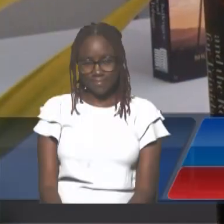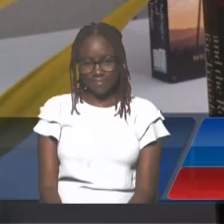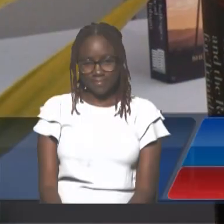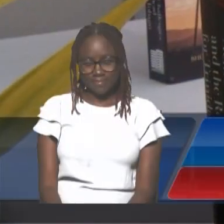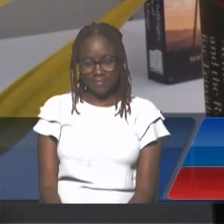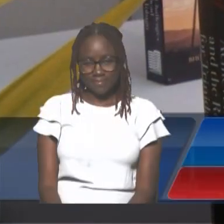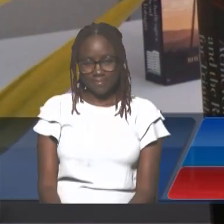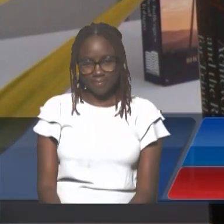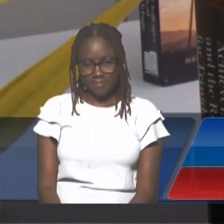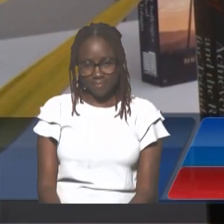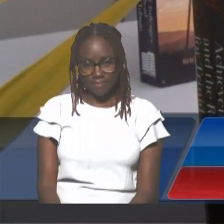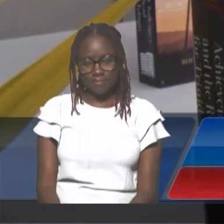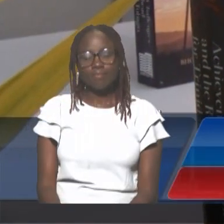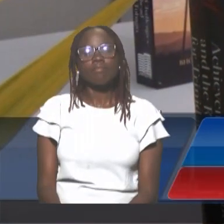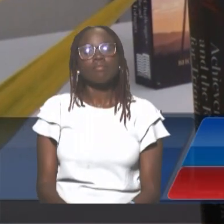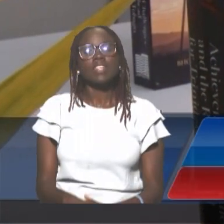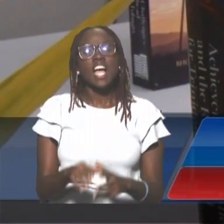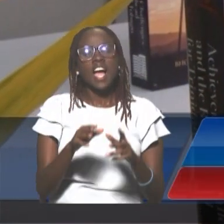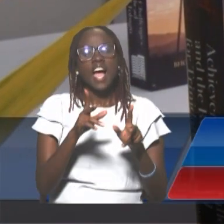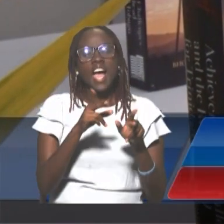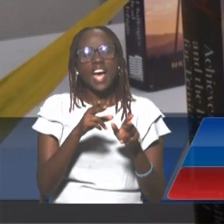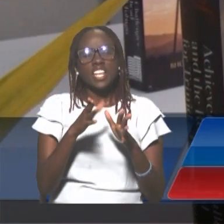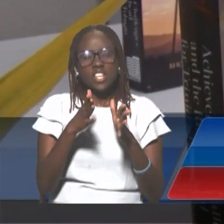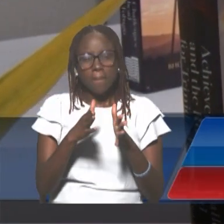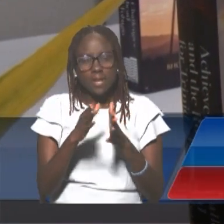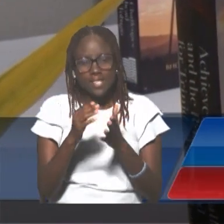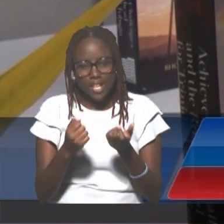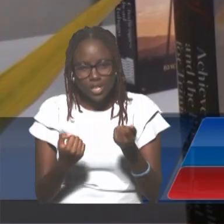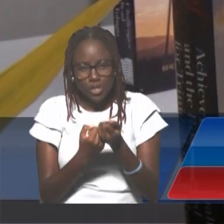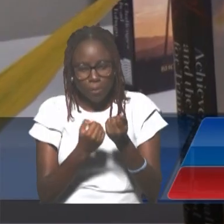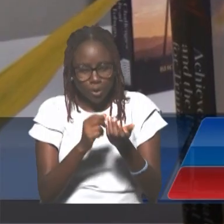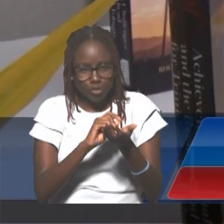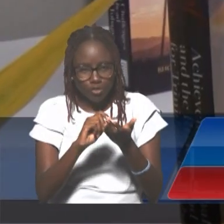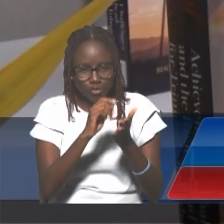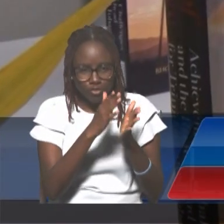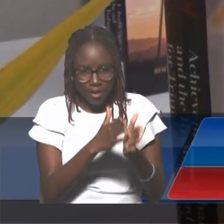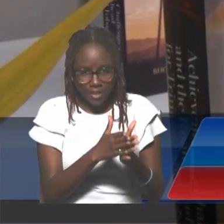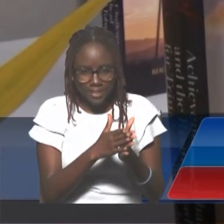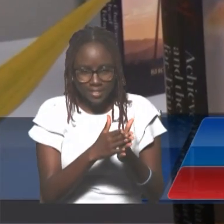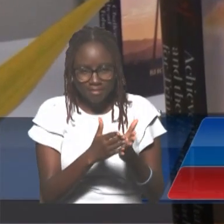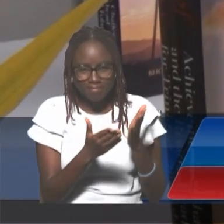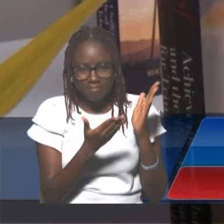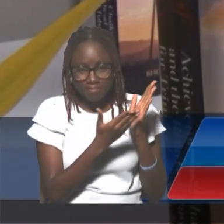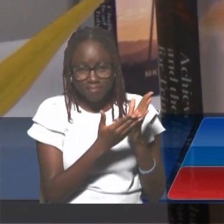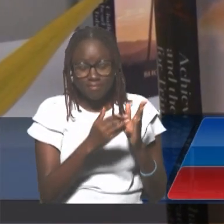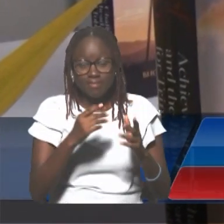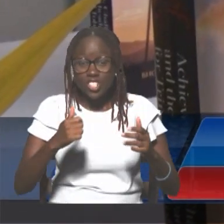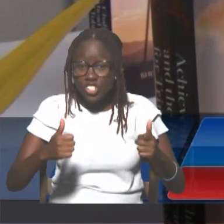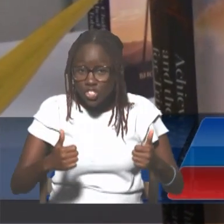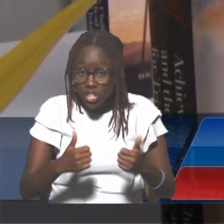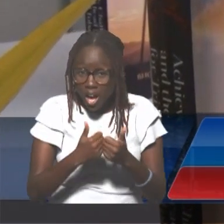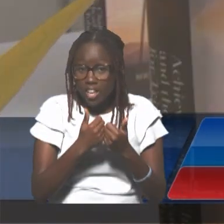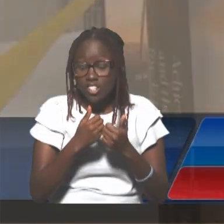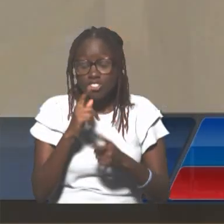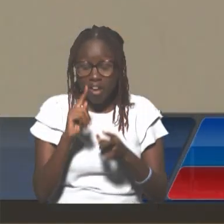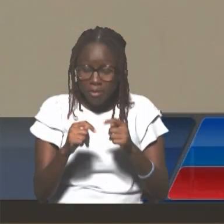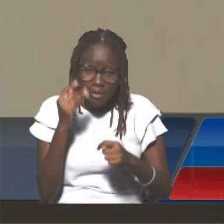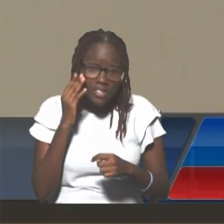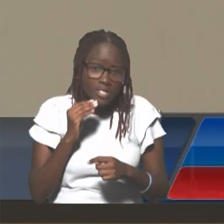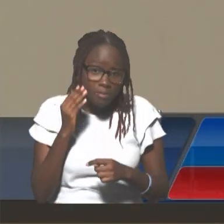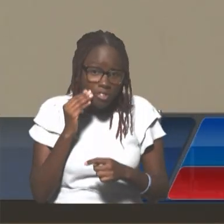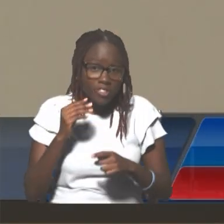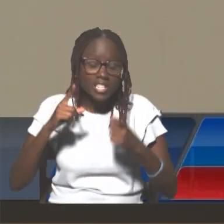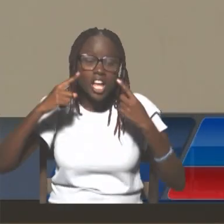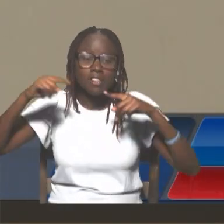editor and contributing author of 60 Years of Independence, Achievements, Challenges and the Road Ahead, Dr.